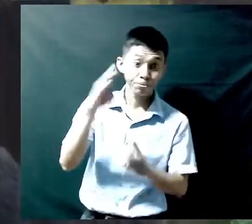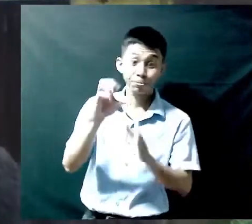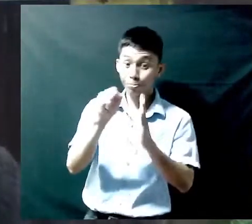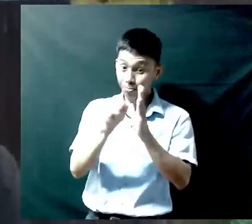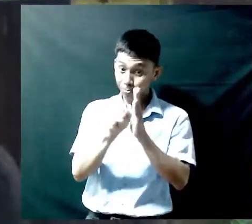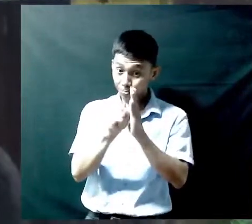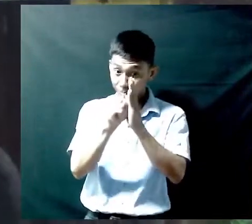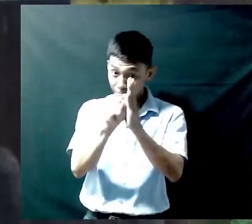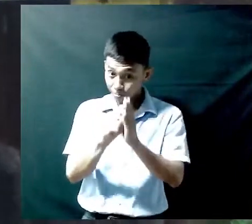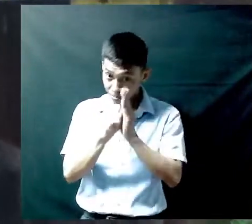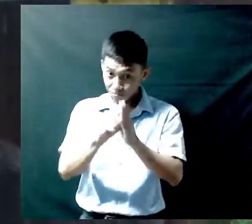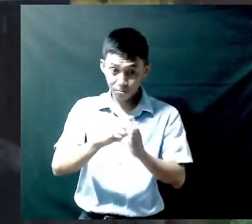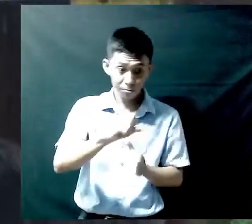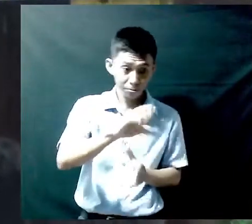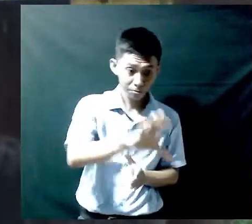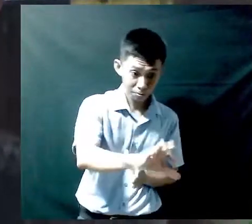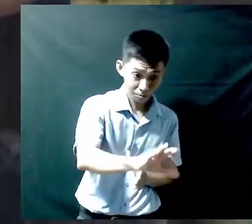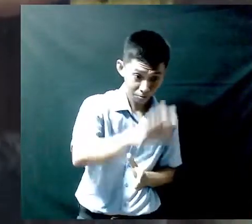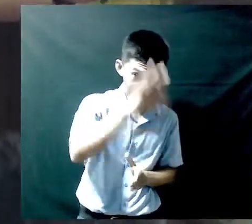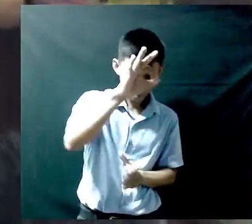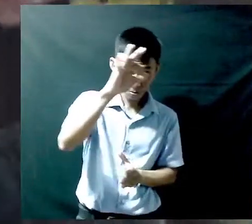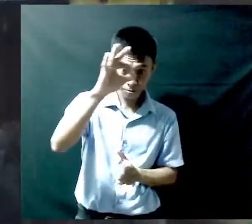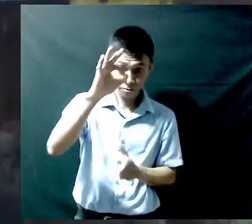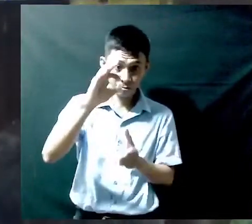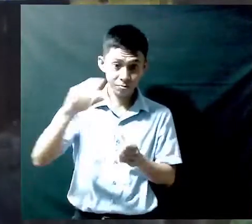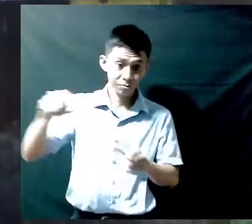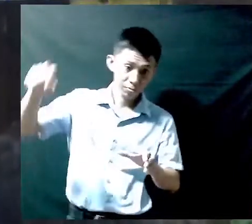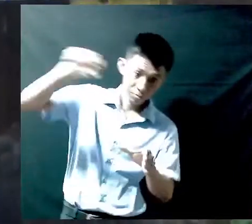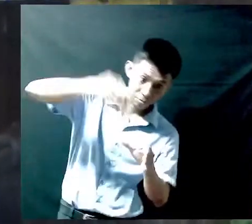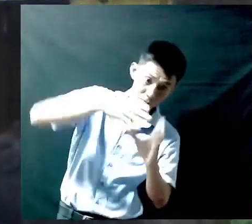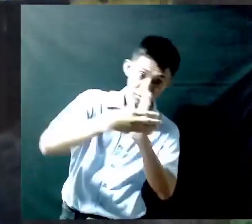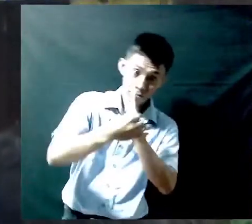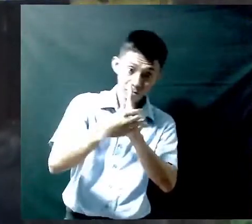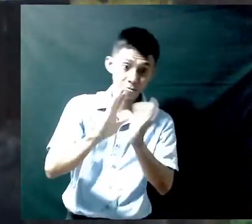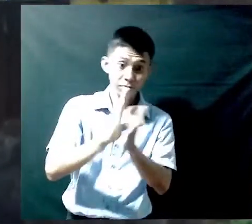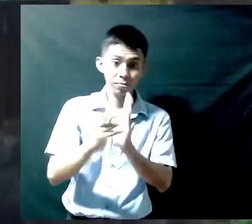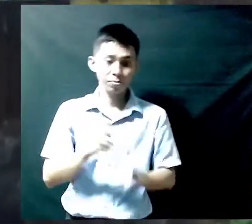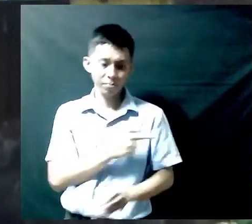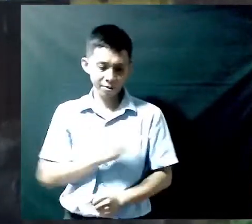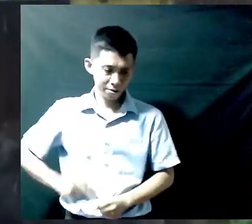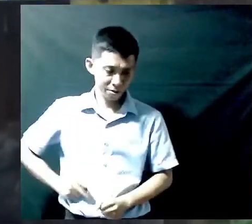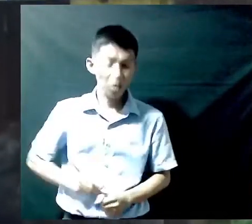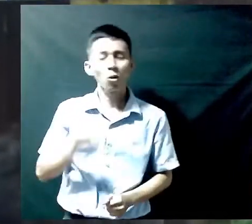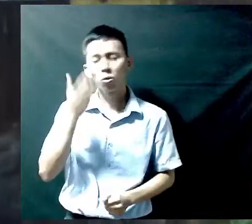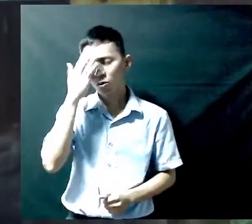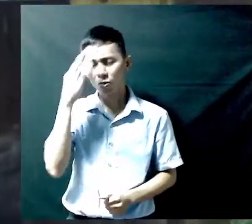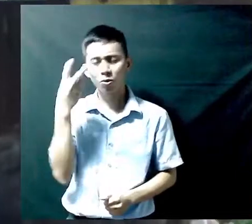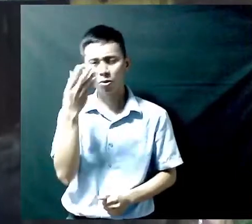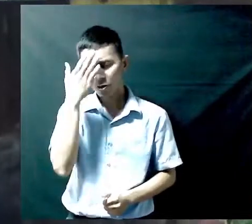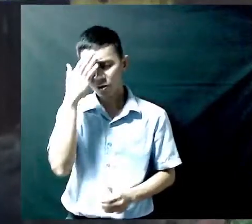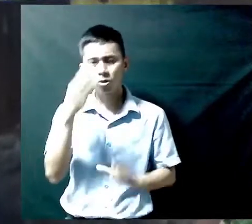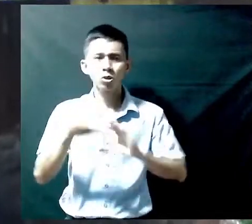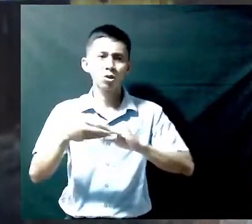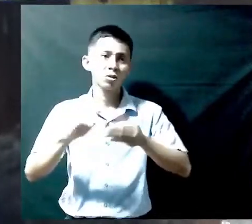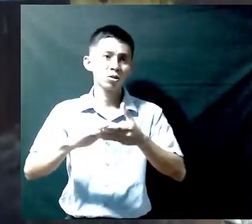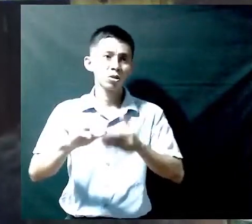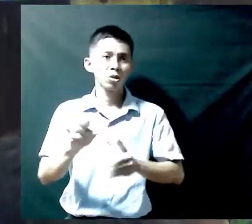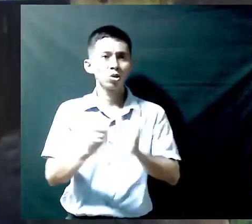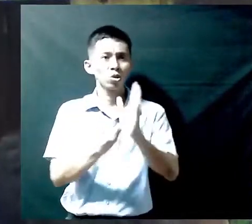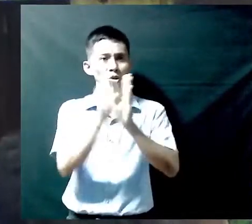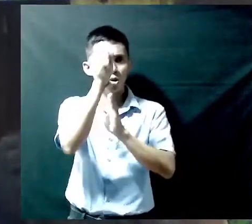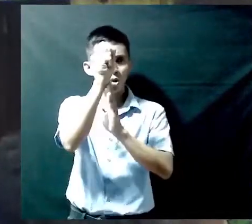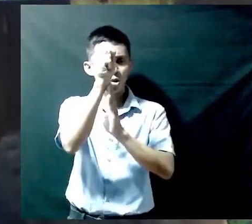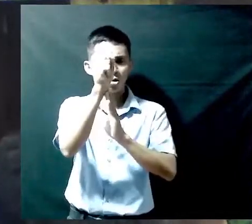then he anointed David. And then yun na po ang nangyari. At alam na natin ang story about Saul while he was, nung